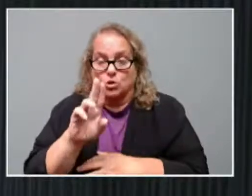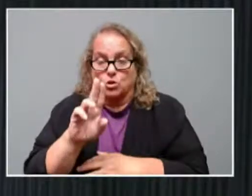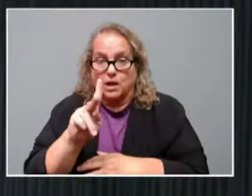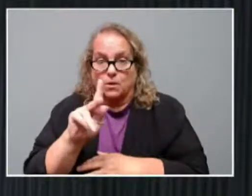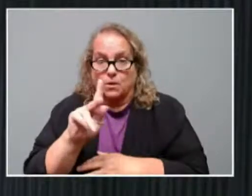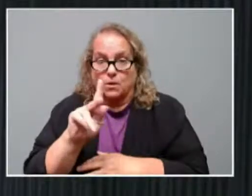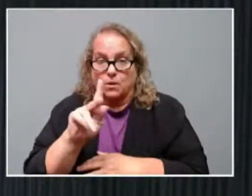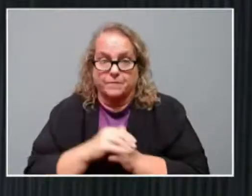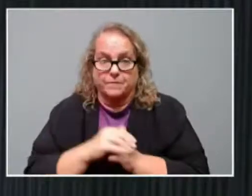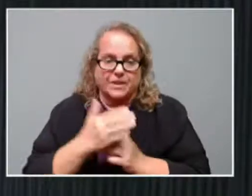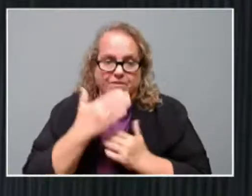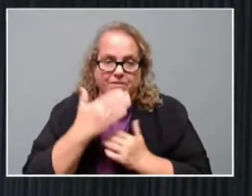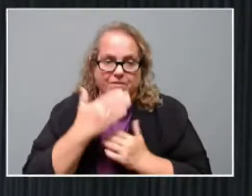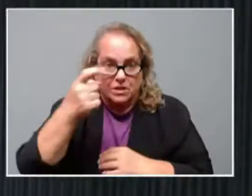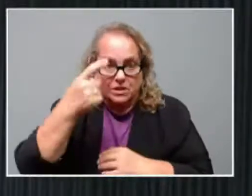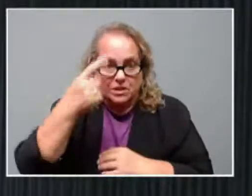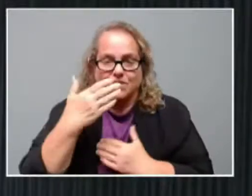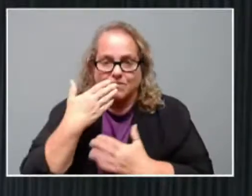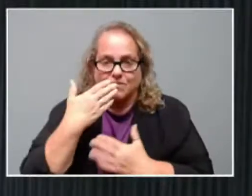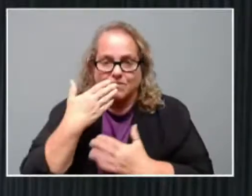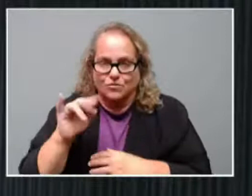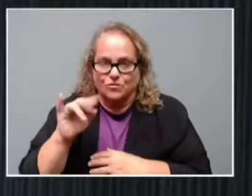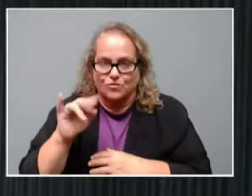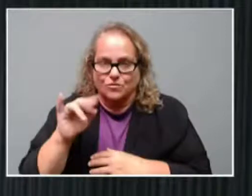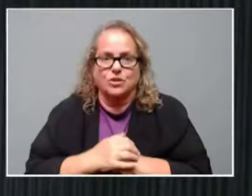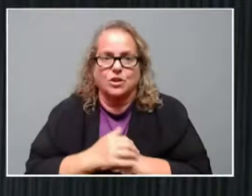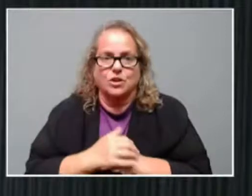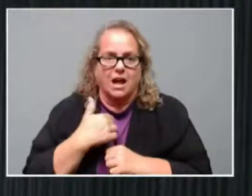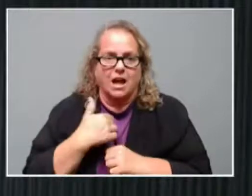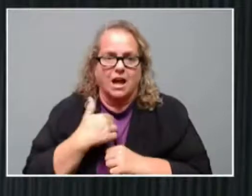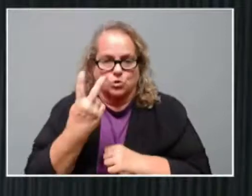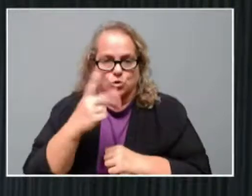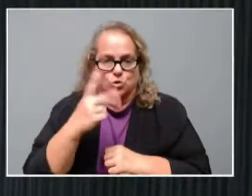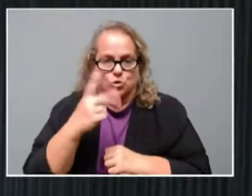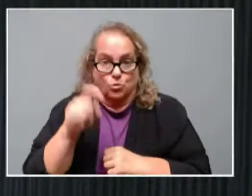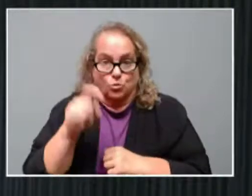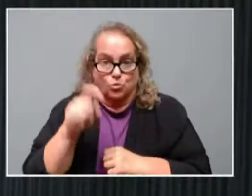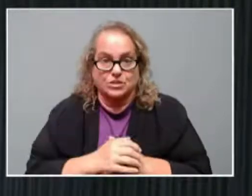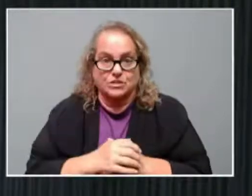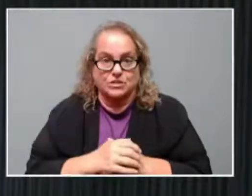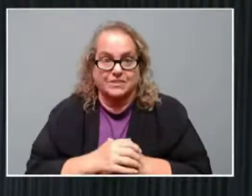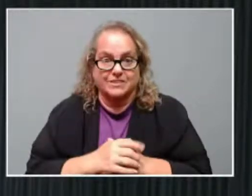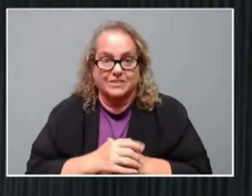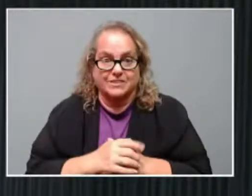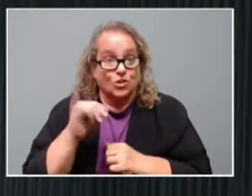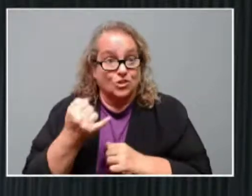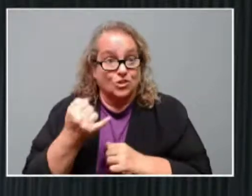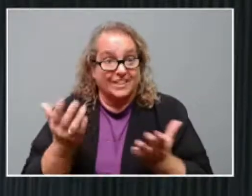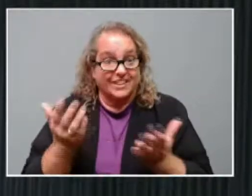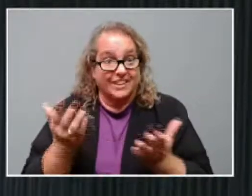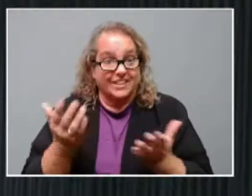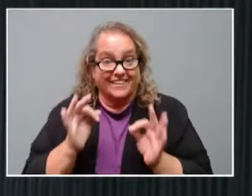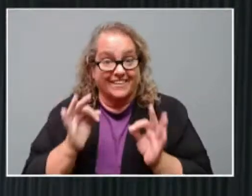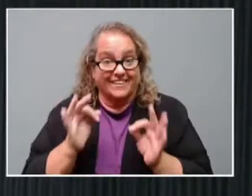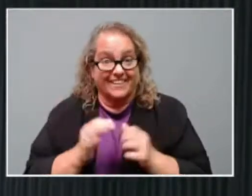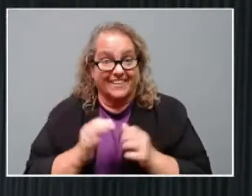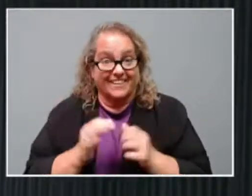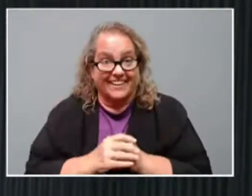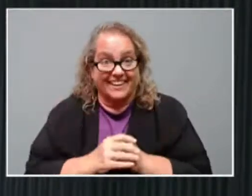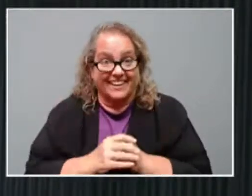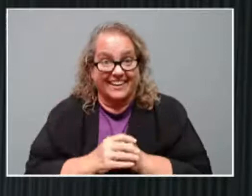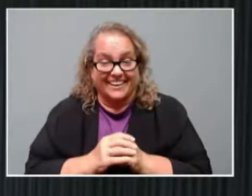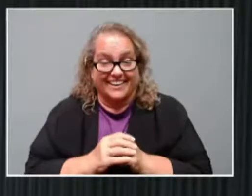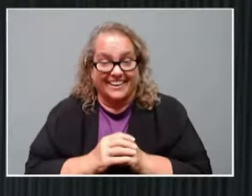Thank you, Governor, and thank you, Virginia. I have 2 questions. The first Virginia. is, will this,